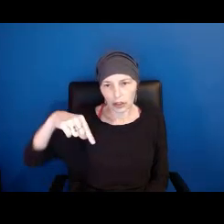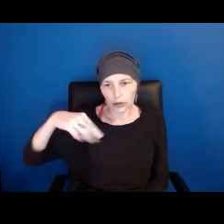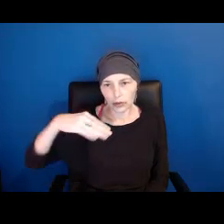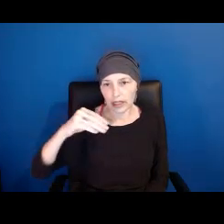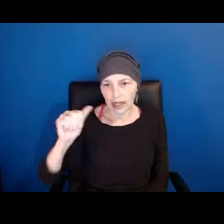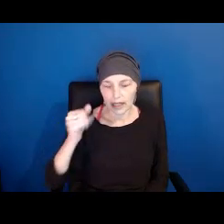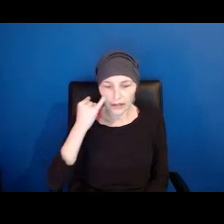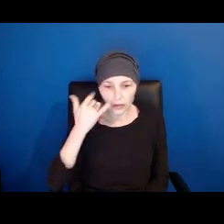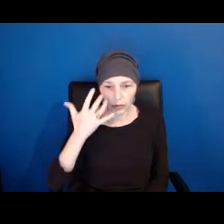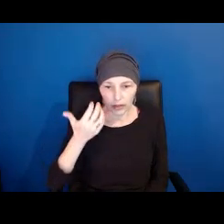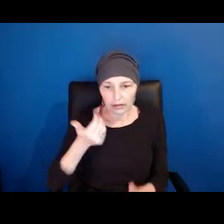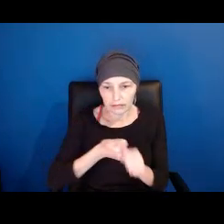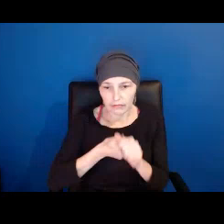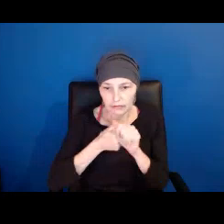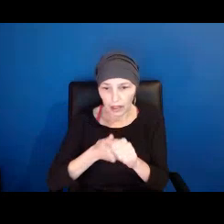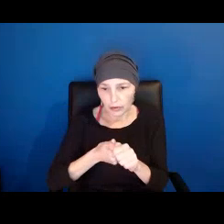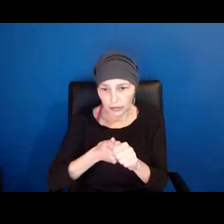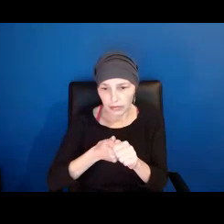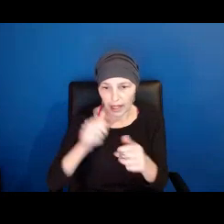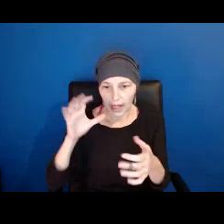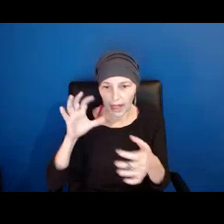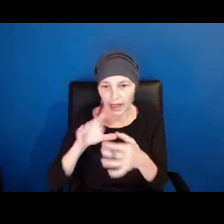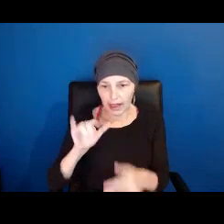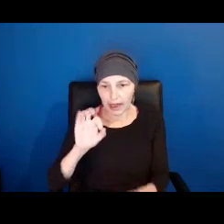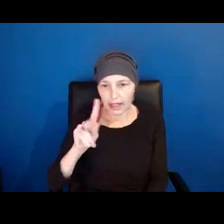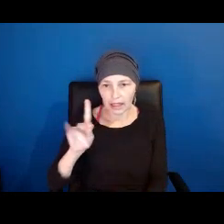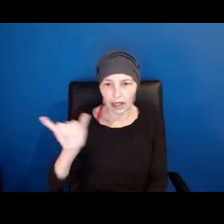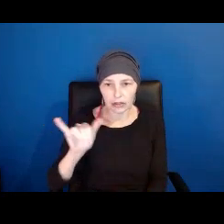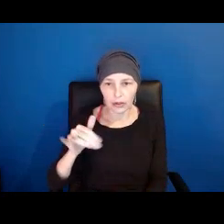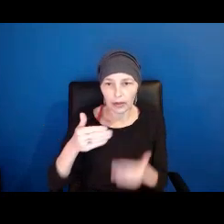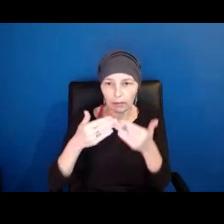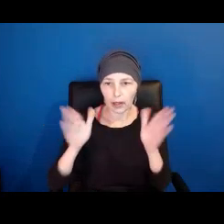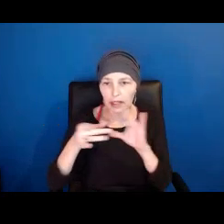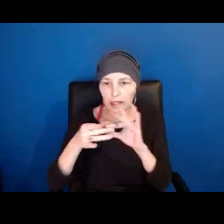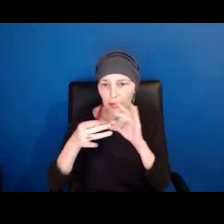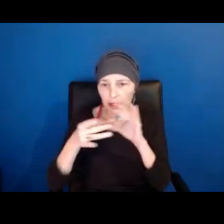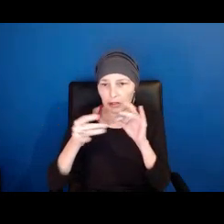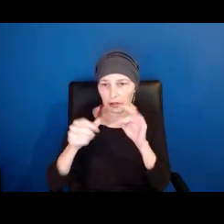link to the public comment and proceeding details for